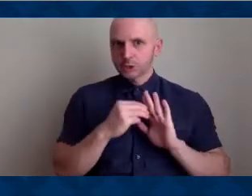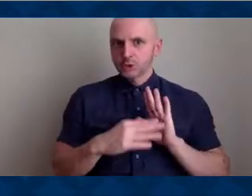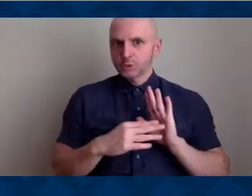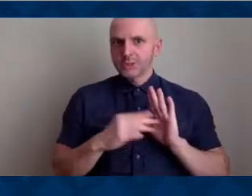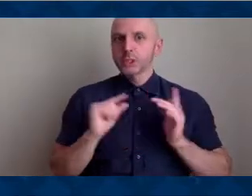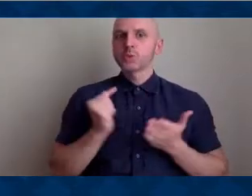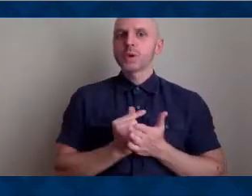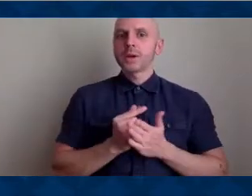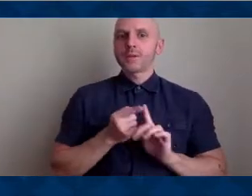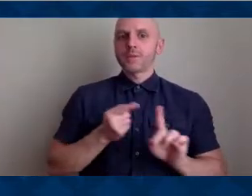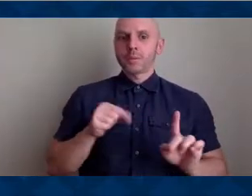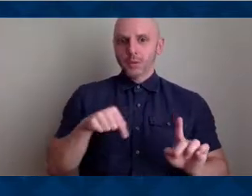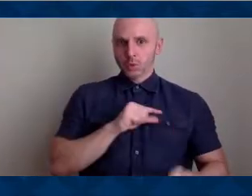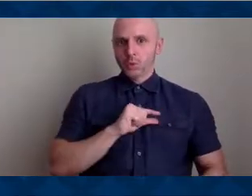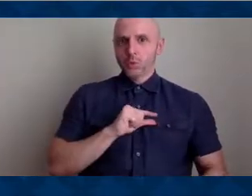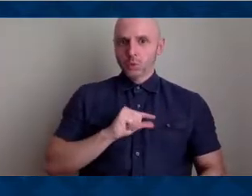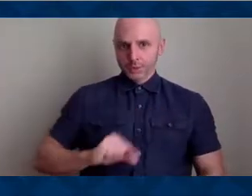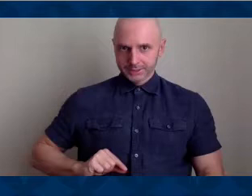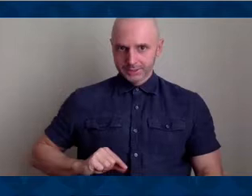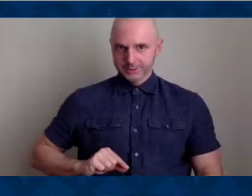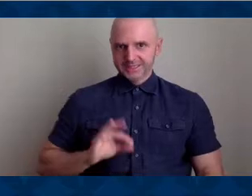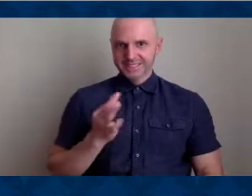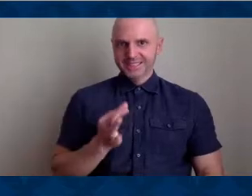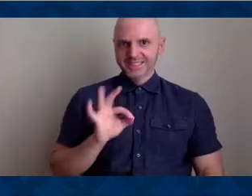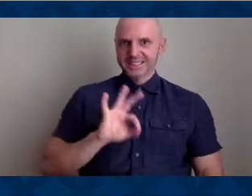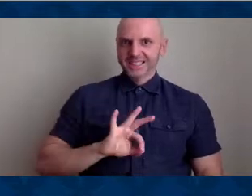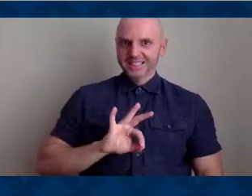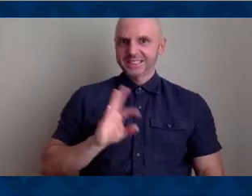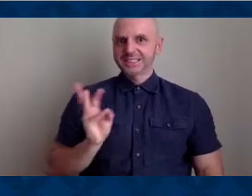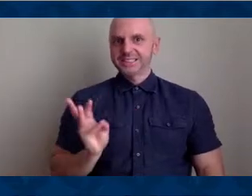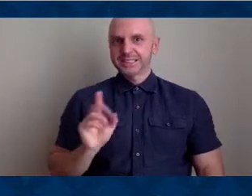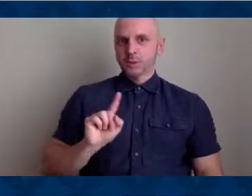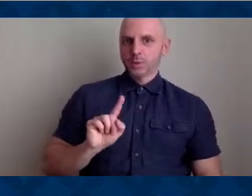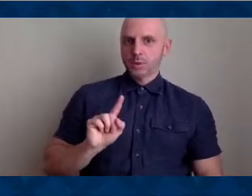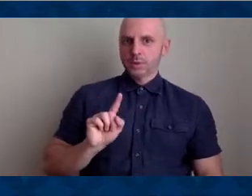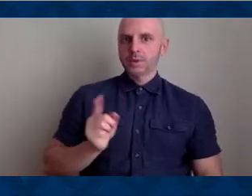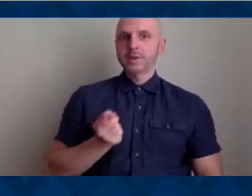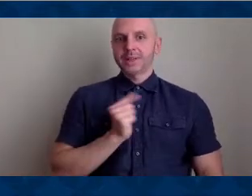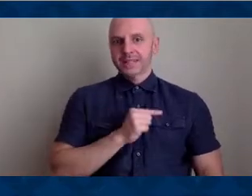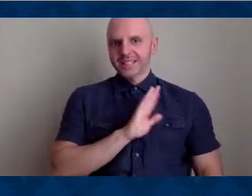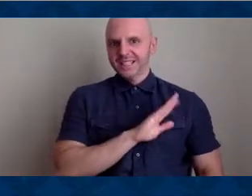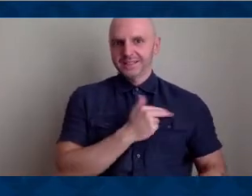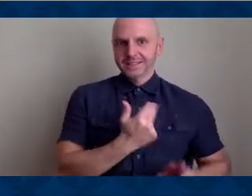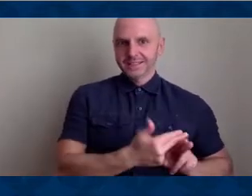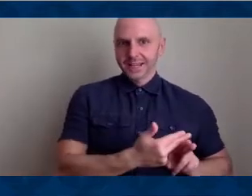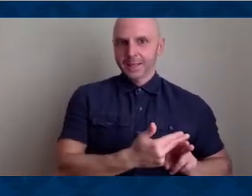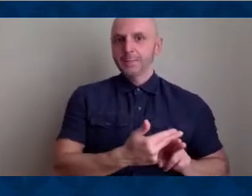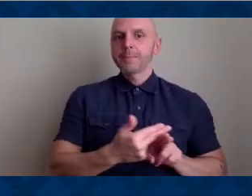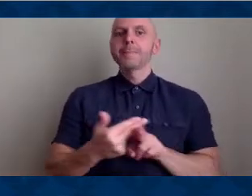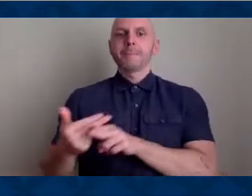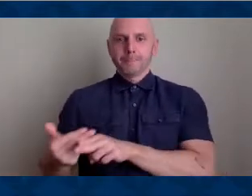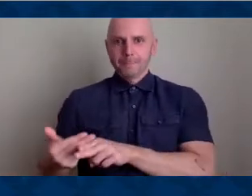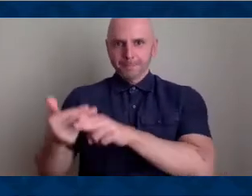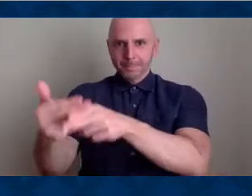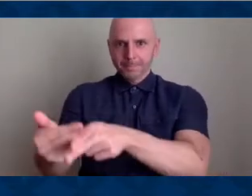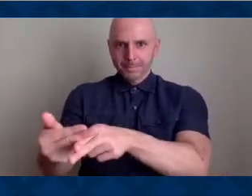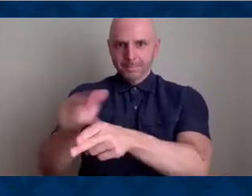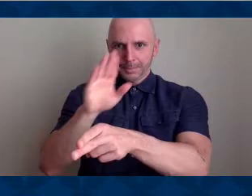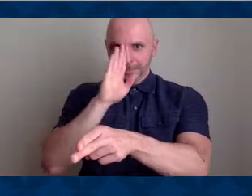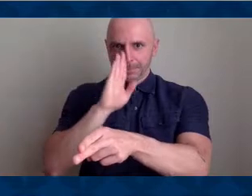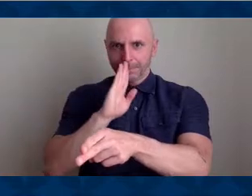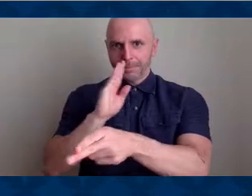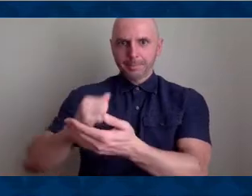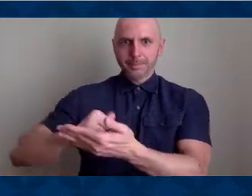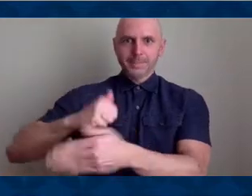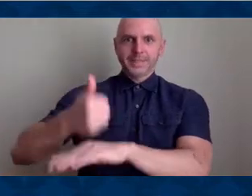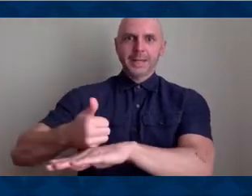just launched a bursary for Black students named in honor of Cecil Fraser. And his family